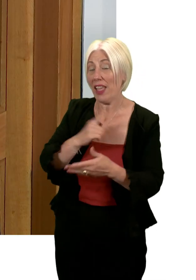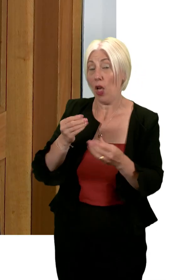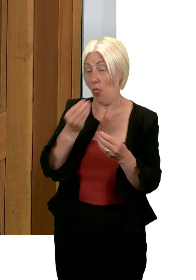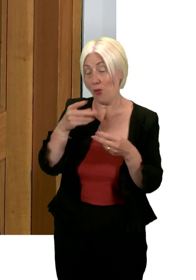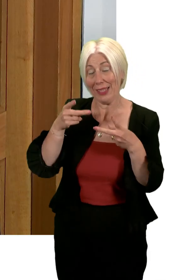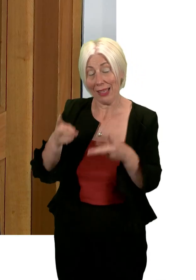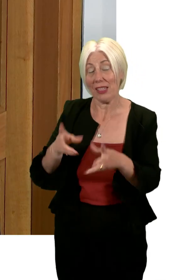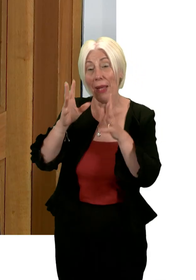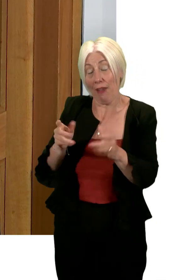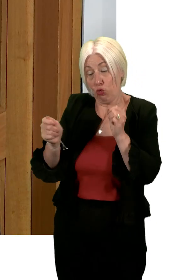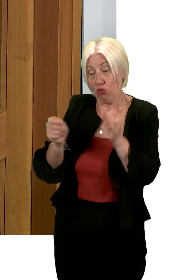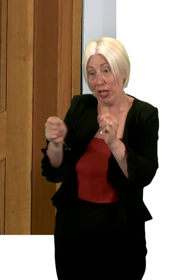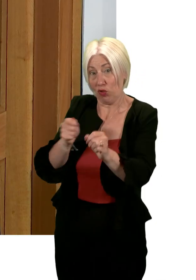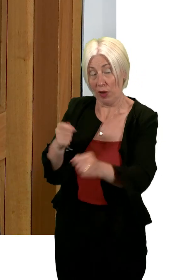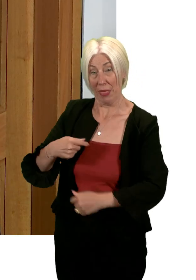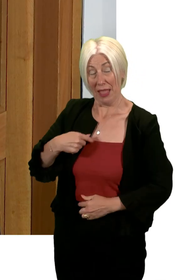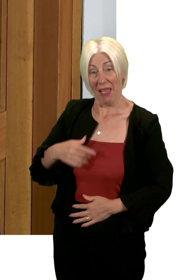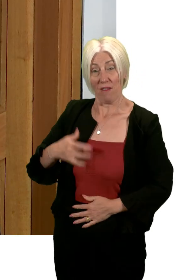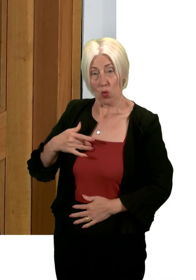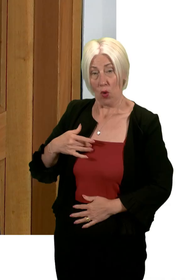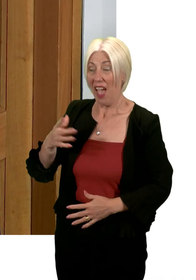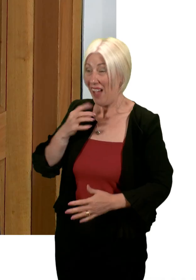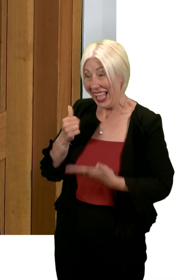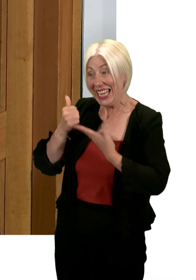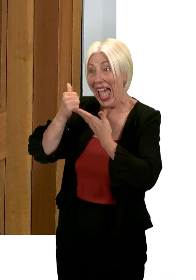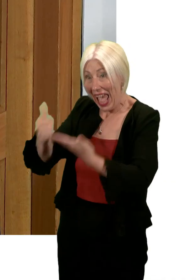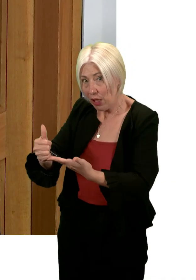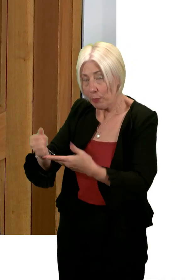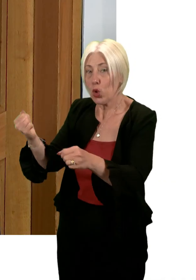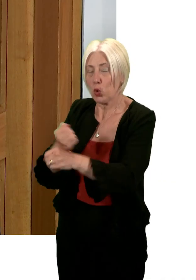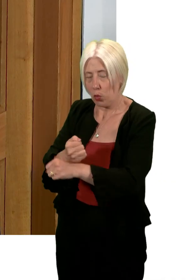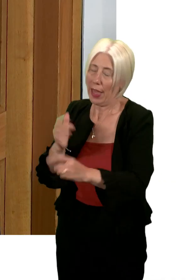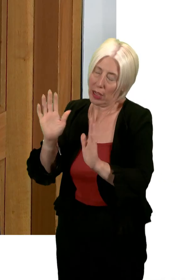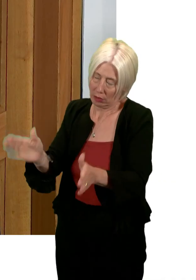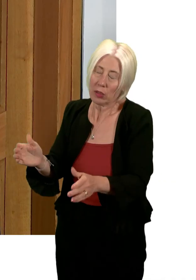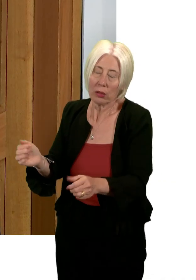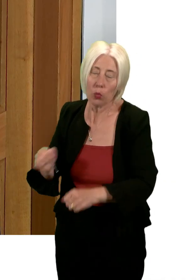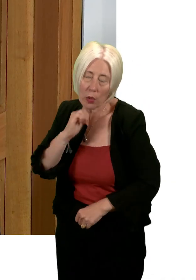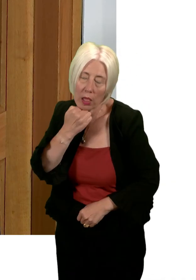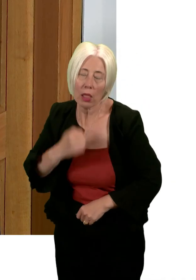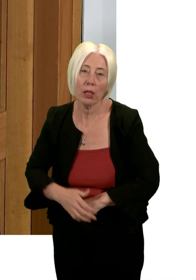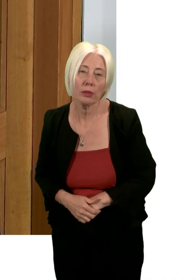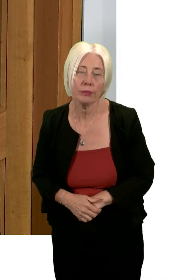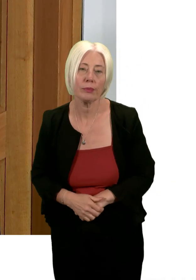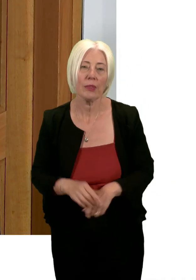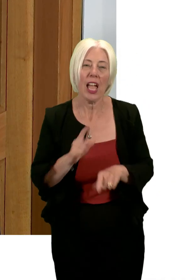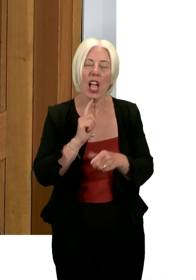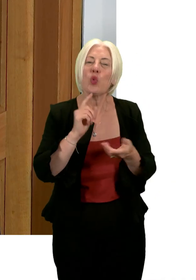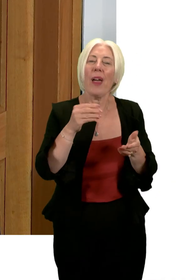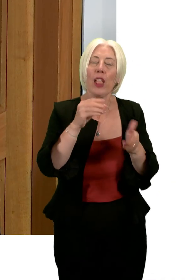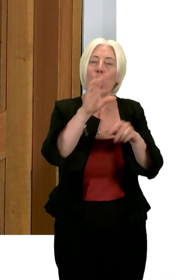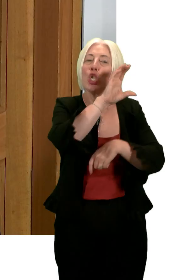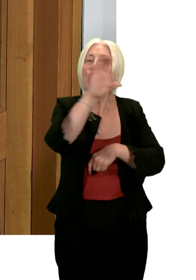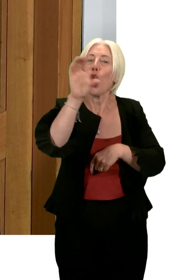So that's my own personal view. Thanks. And in terms of retail, we had a brief discussion earlier about product placement